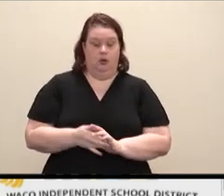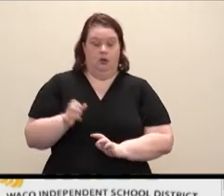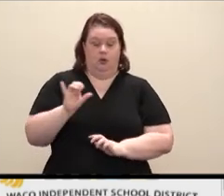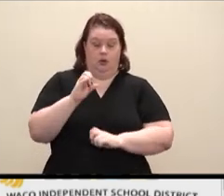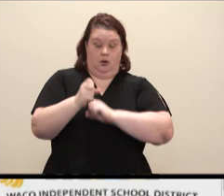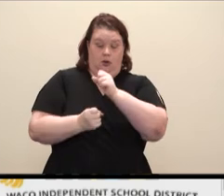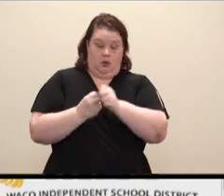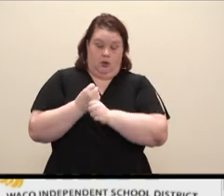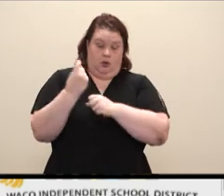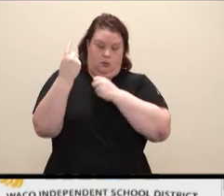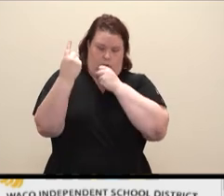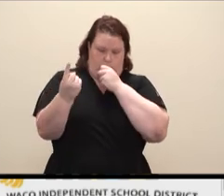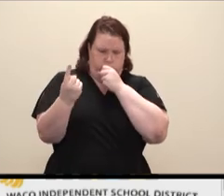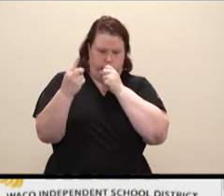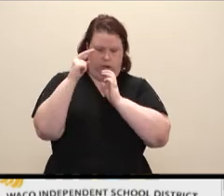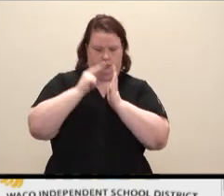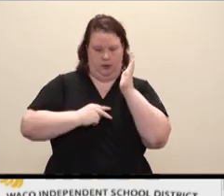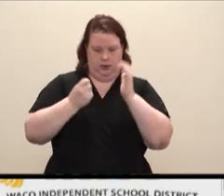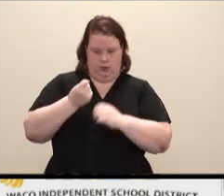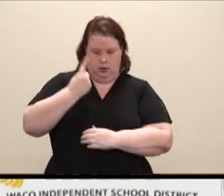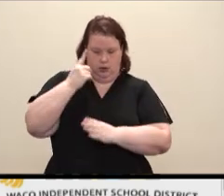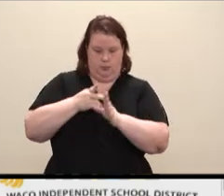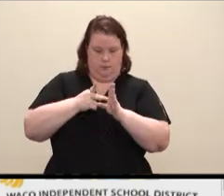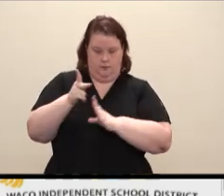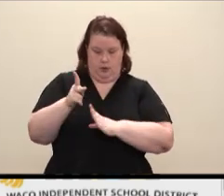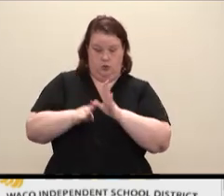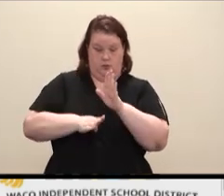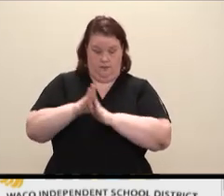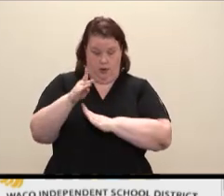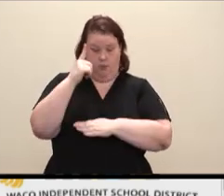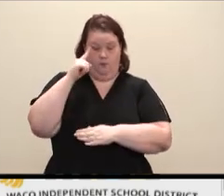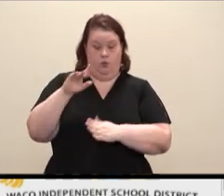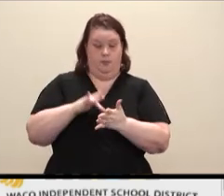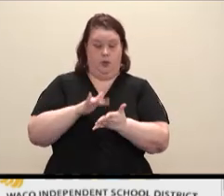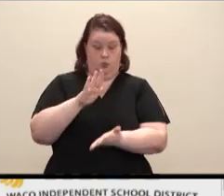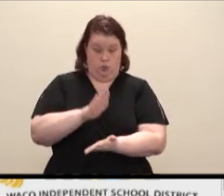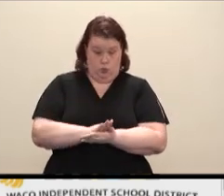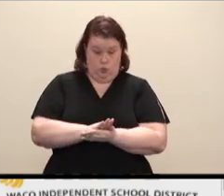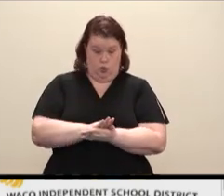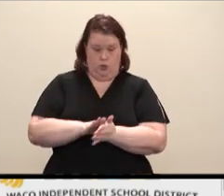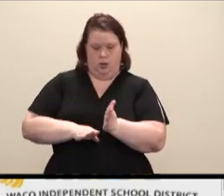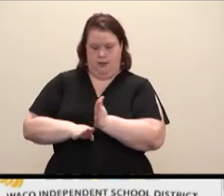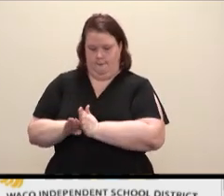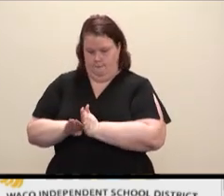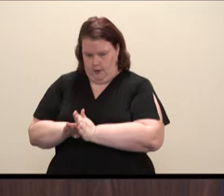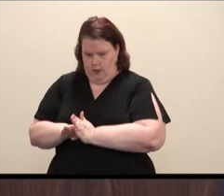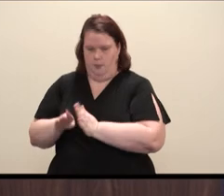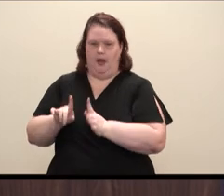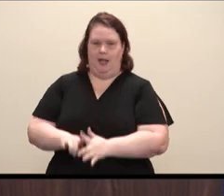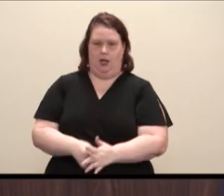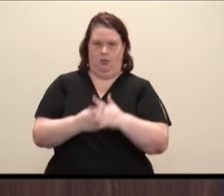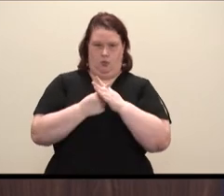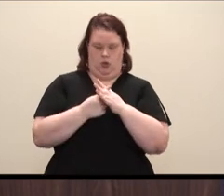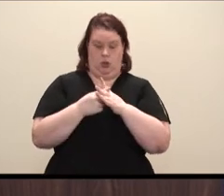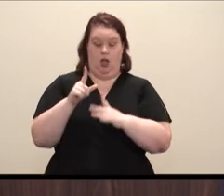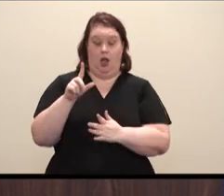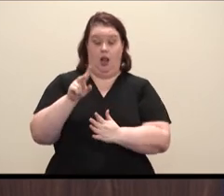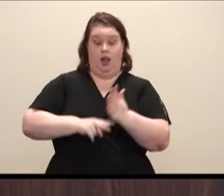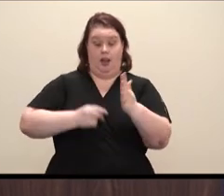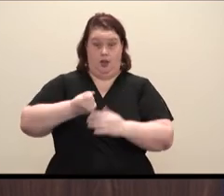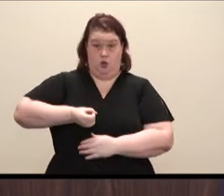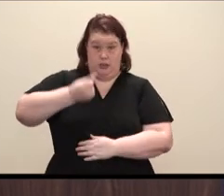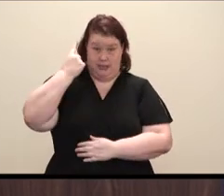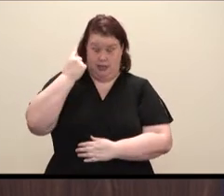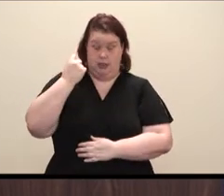implement year one literacy professional development for middle school. So I've presented to you before about our literacy plan. We began last year